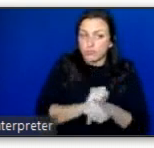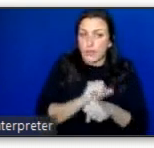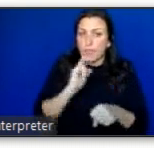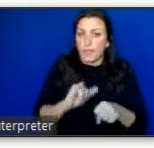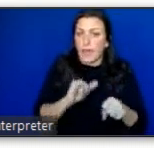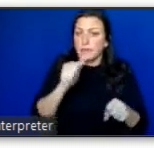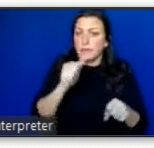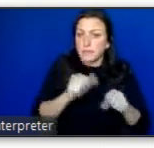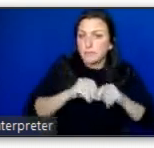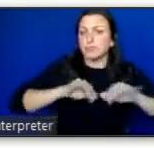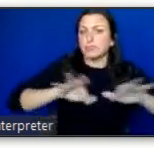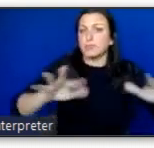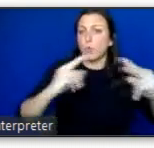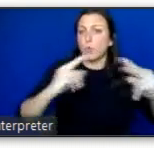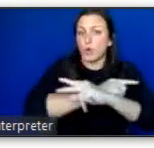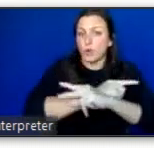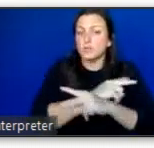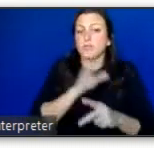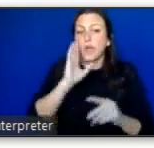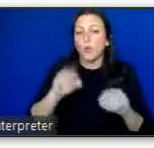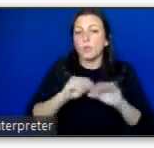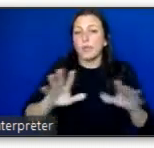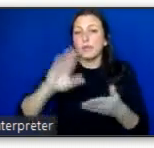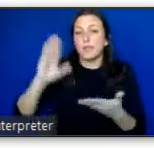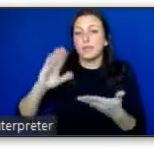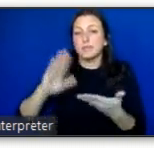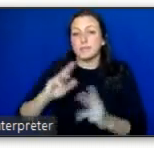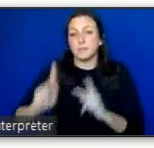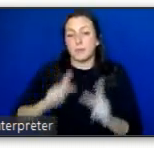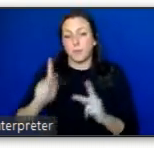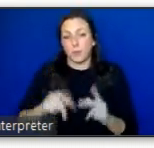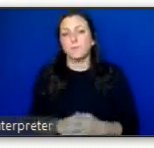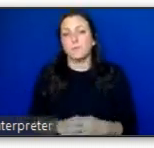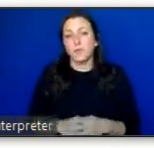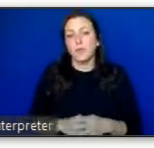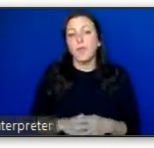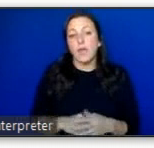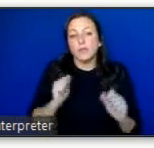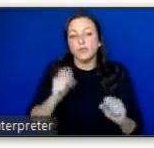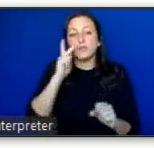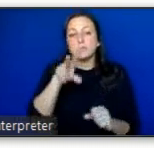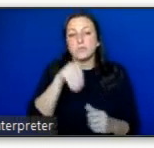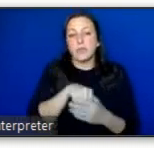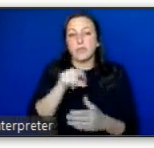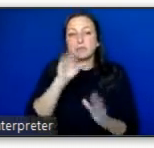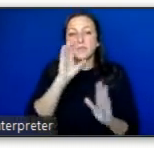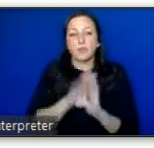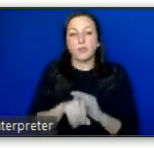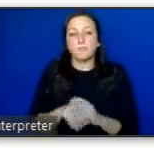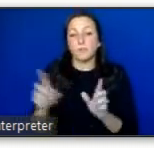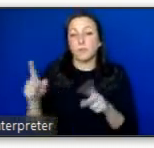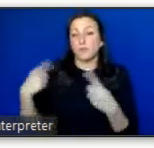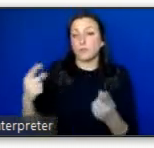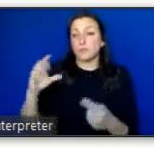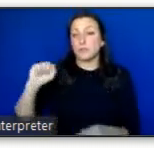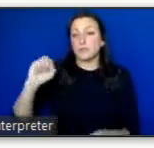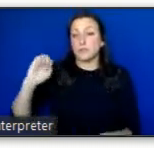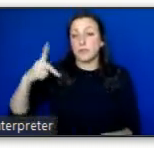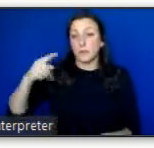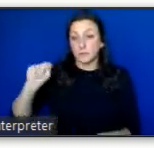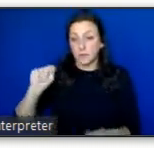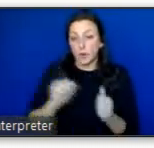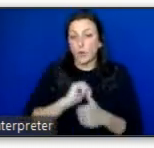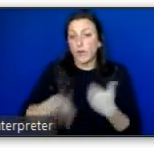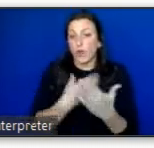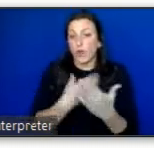grow, those outbreaks impact fewer and fewer people over time. And that's what you can see in this figure. So since September, with all of those strategies that